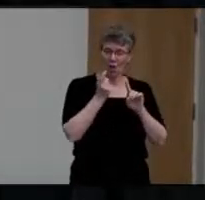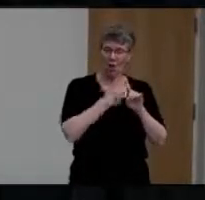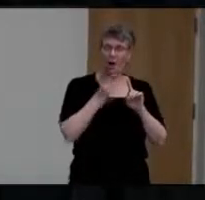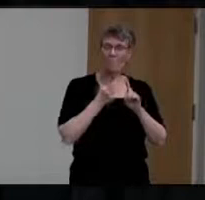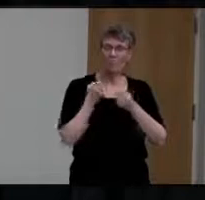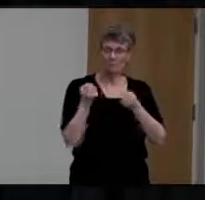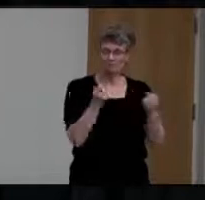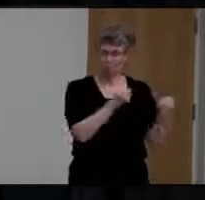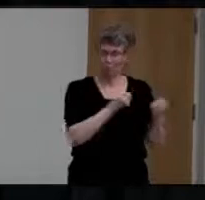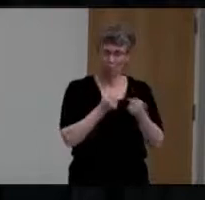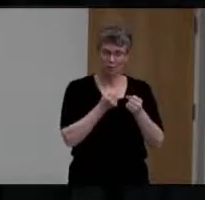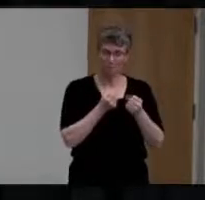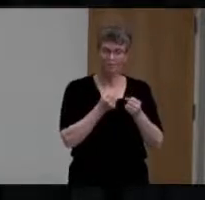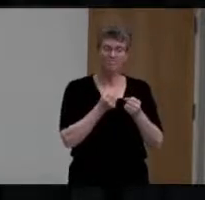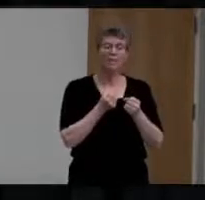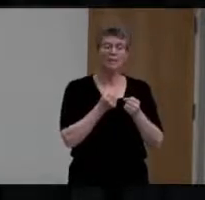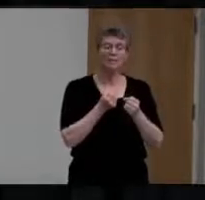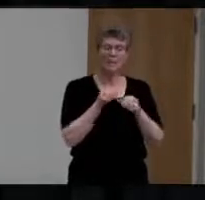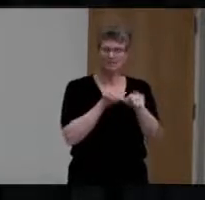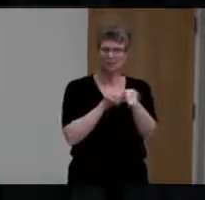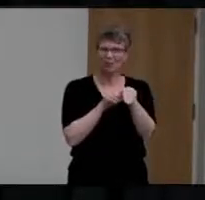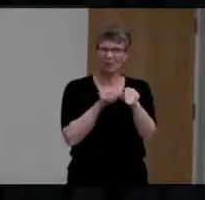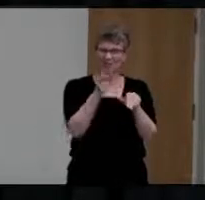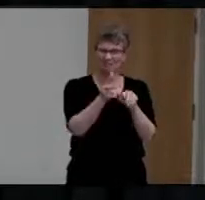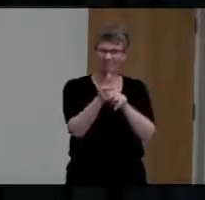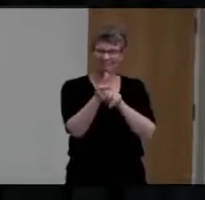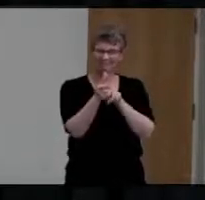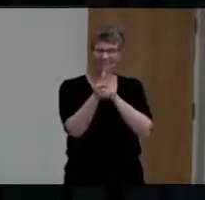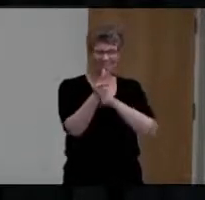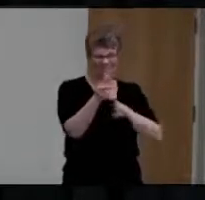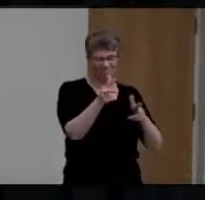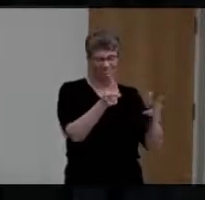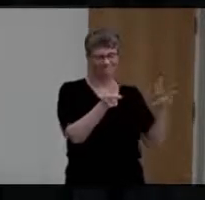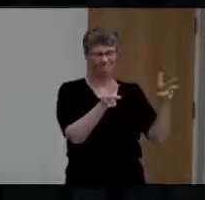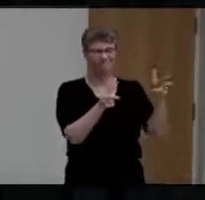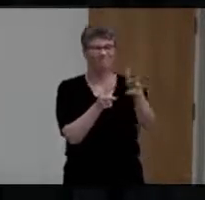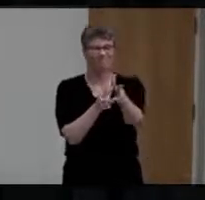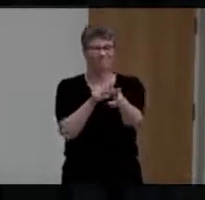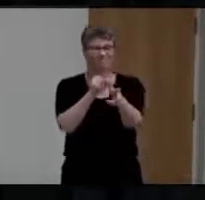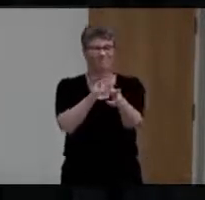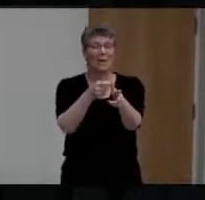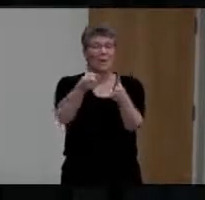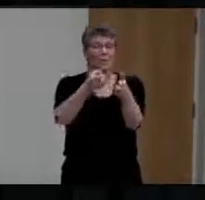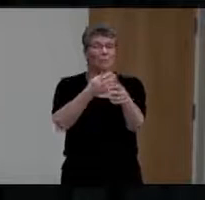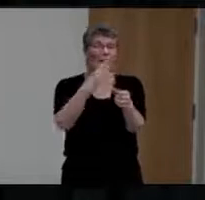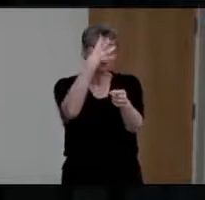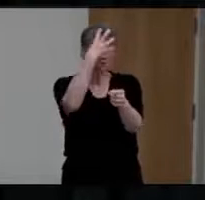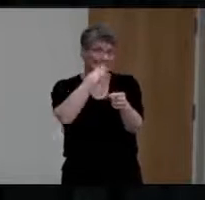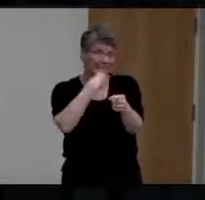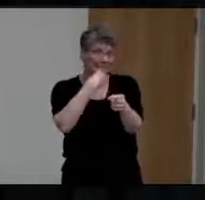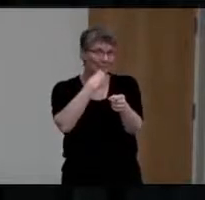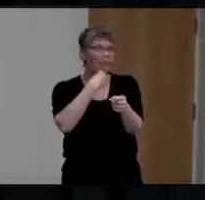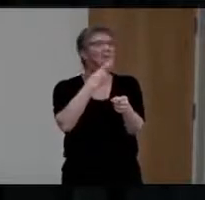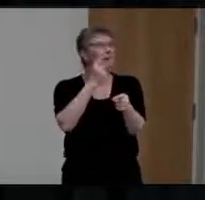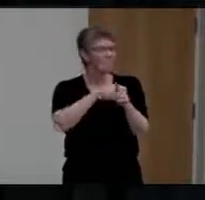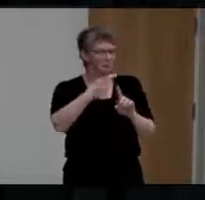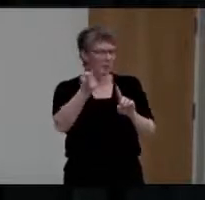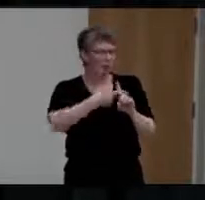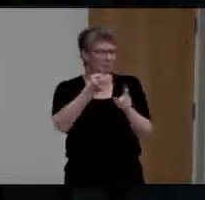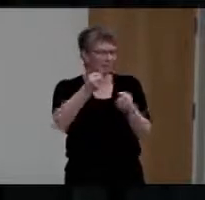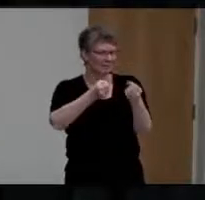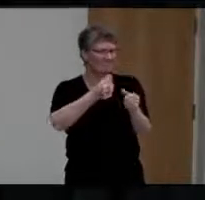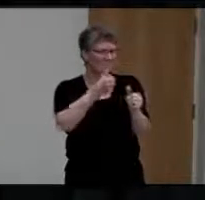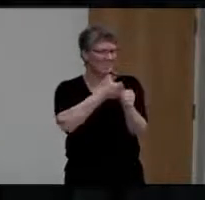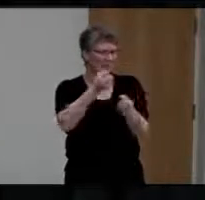passing a semi on the highway and showing the guy essentially sleeping behind the wheel. And I thought, gosh, if they're advertising that's something, isn't